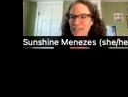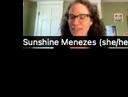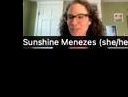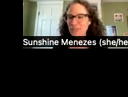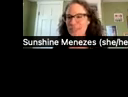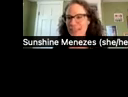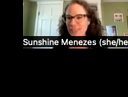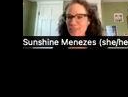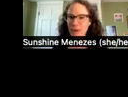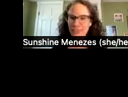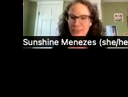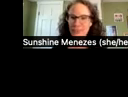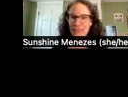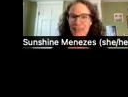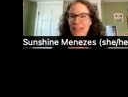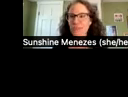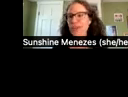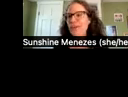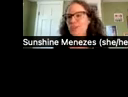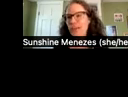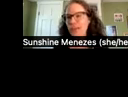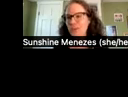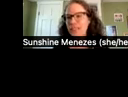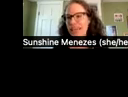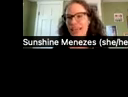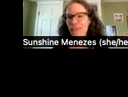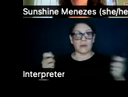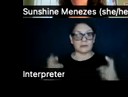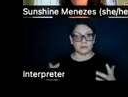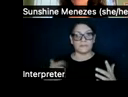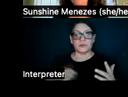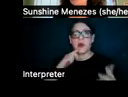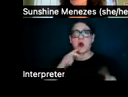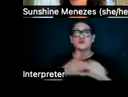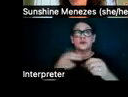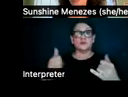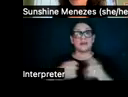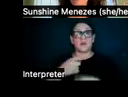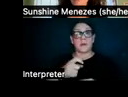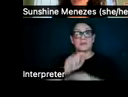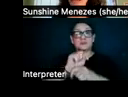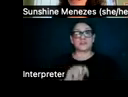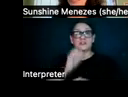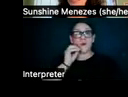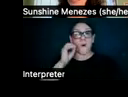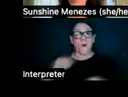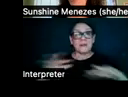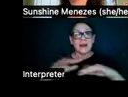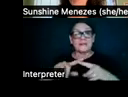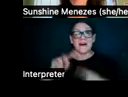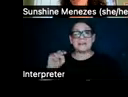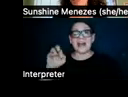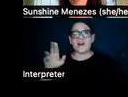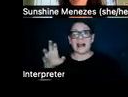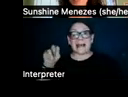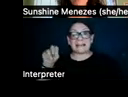Metcalf Institute's Executive Director, and we are joining you today from the traditional homelands of the Narragansett and